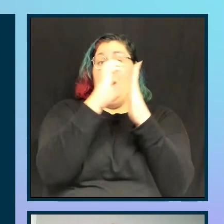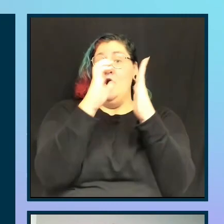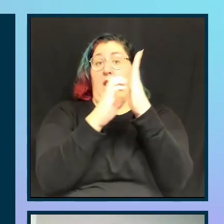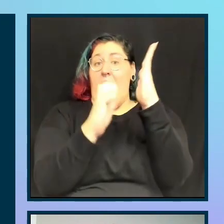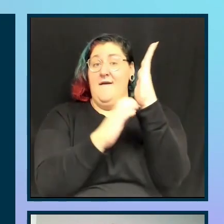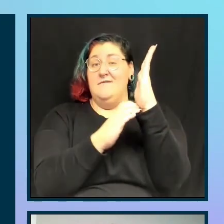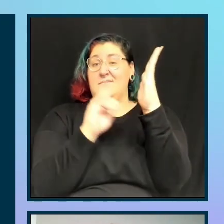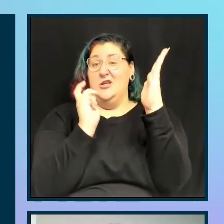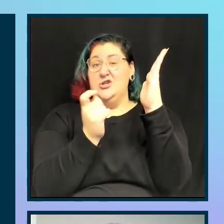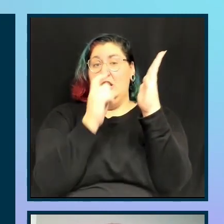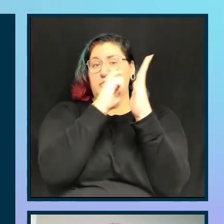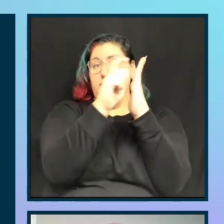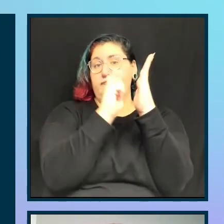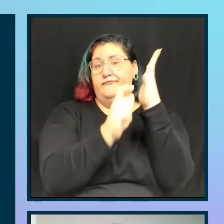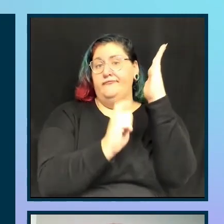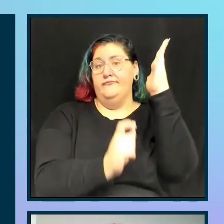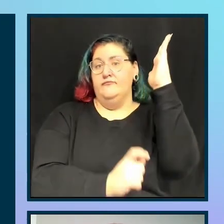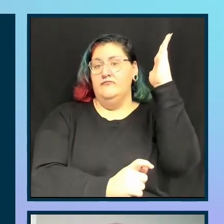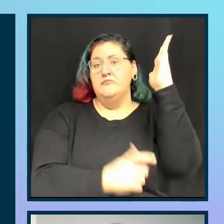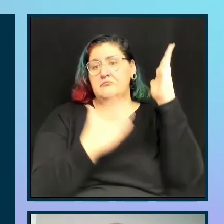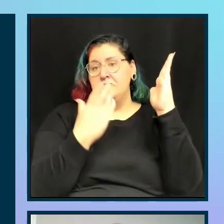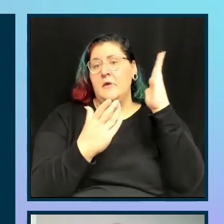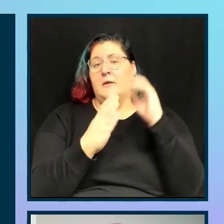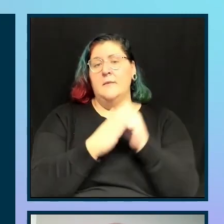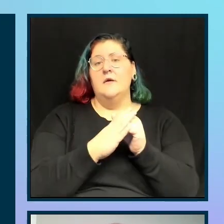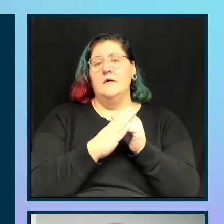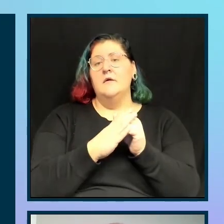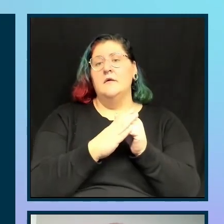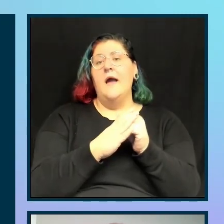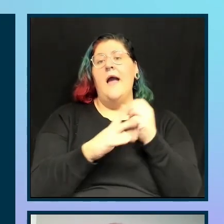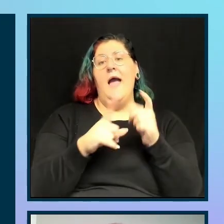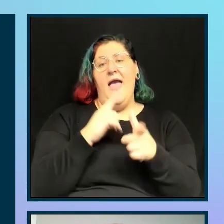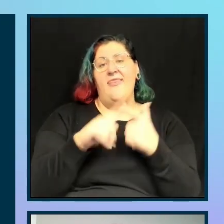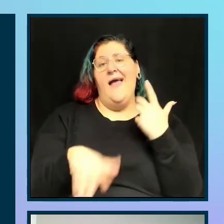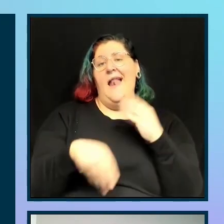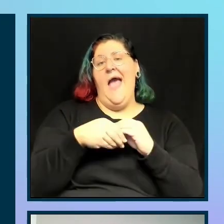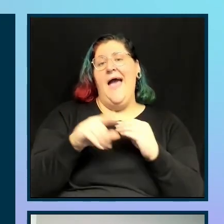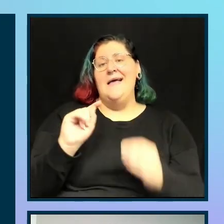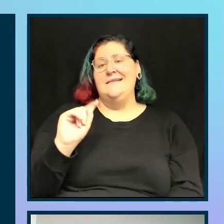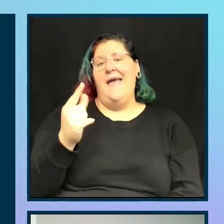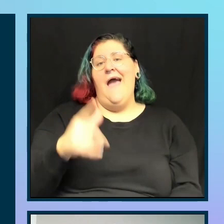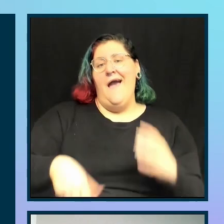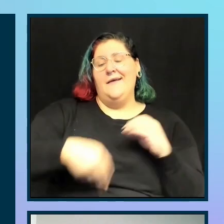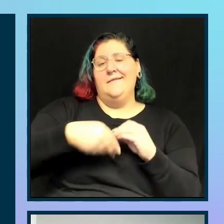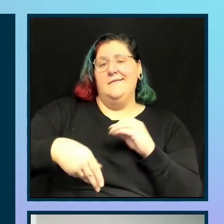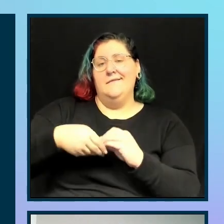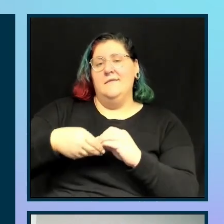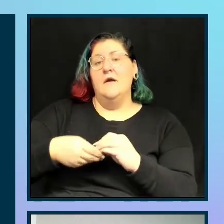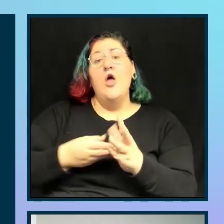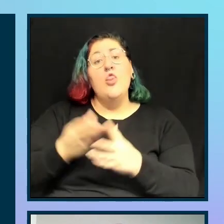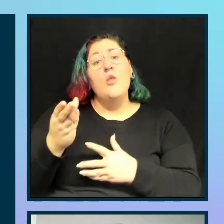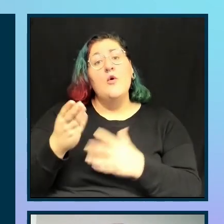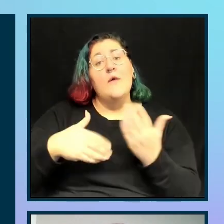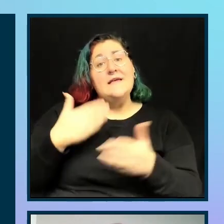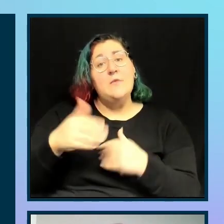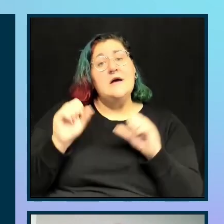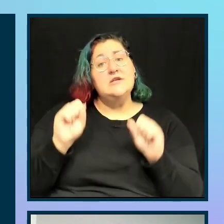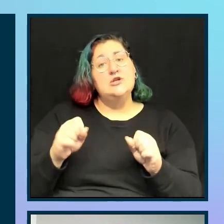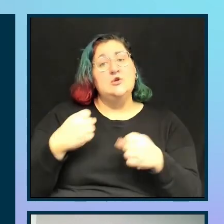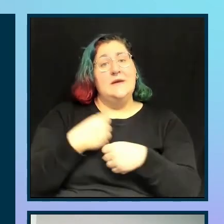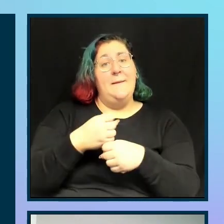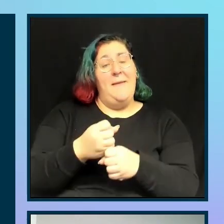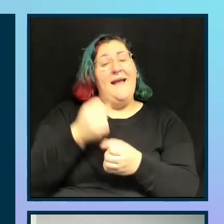drive XML tagging that's going to be part of the parcel going through. Through this process, you can put in verifications